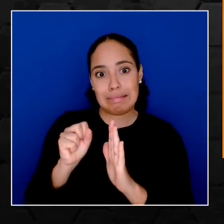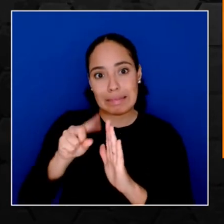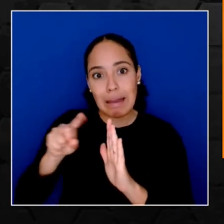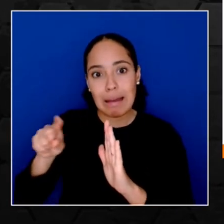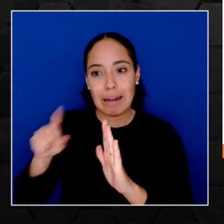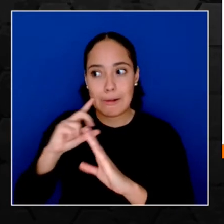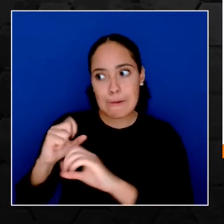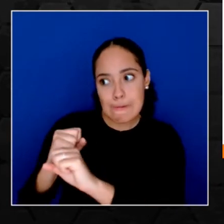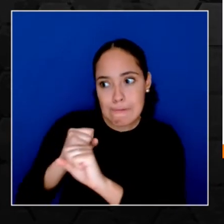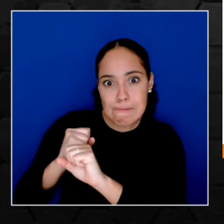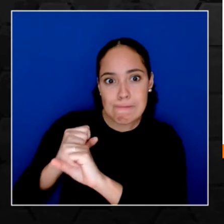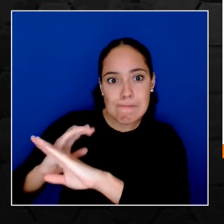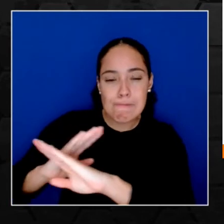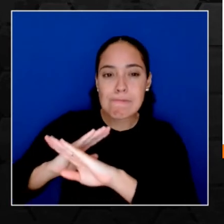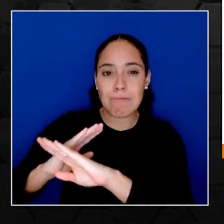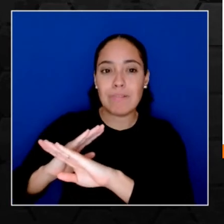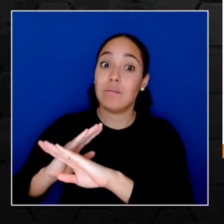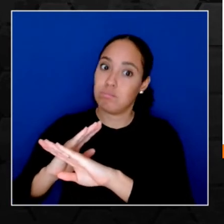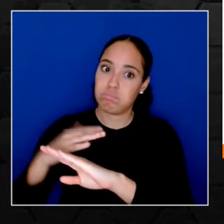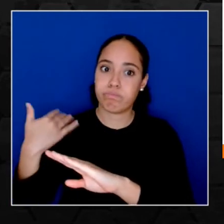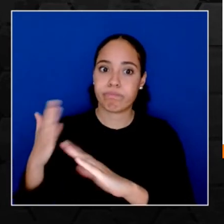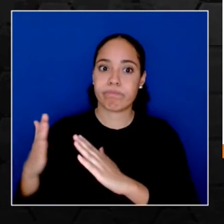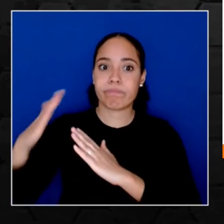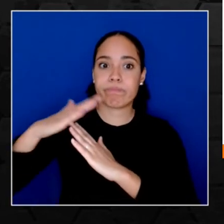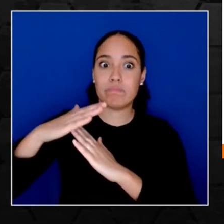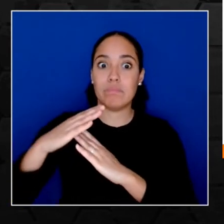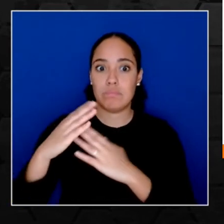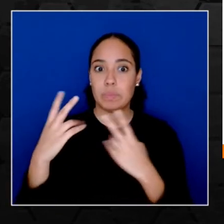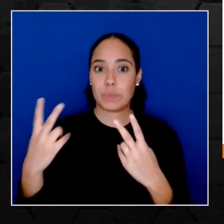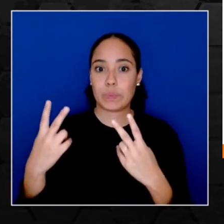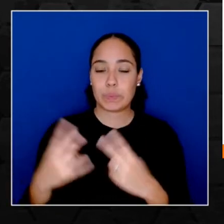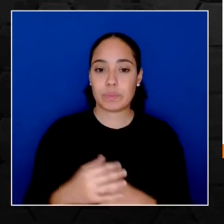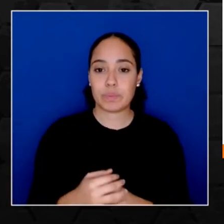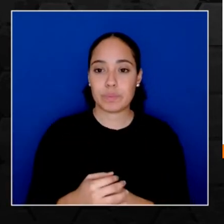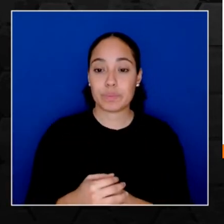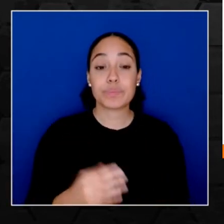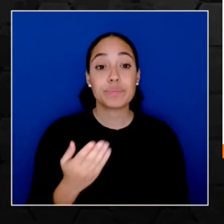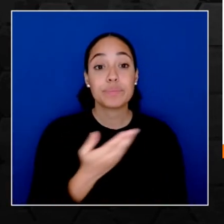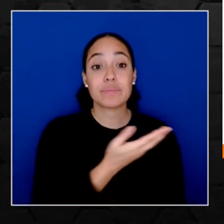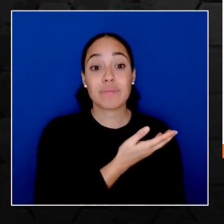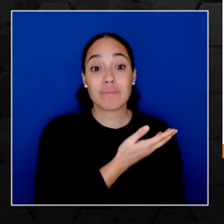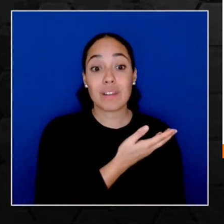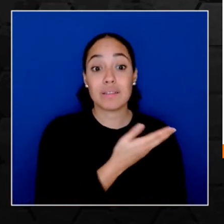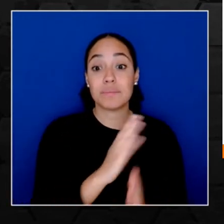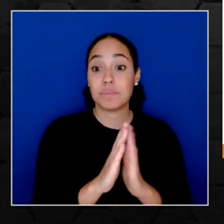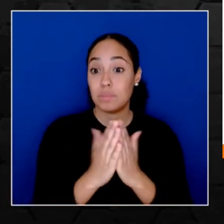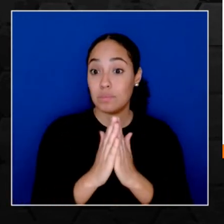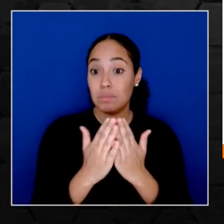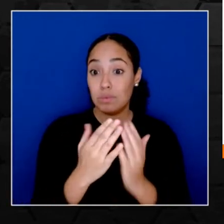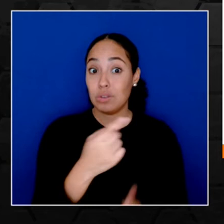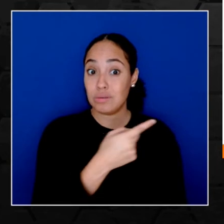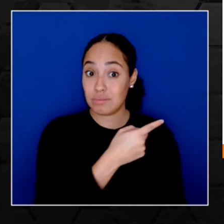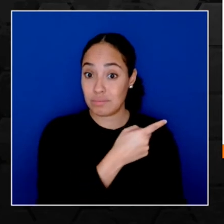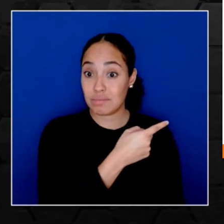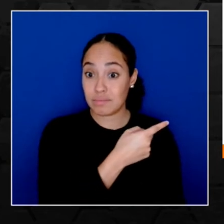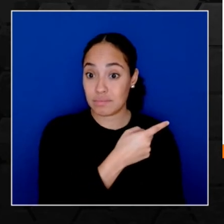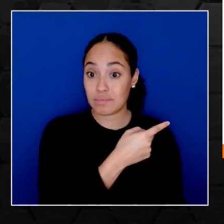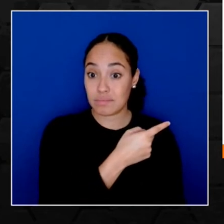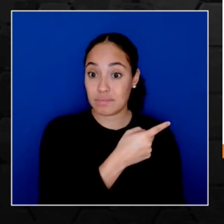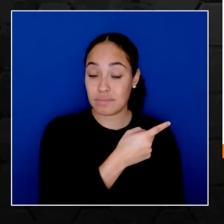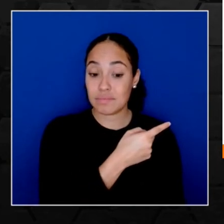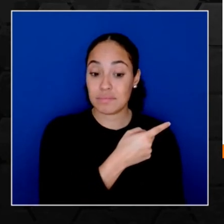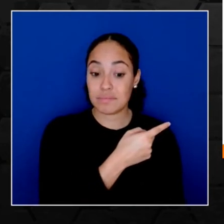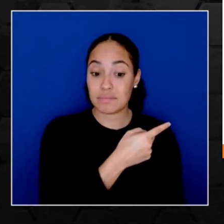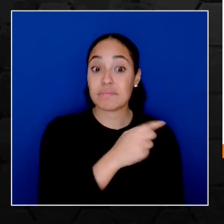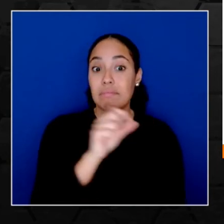resources you can use? So again, this is a book, Deep Learning with JavaScript. So you can go there. It's from the Manning publication. So you can go there.